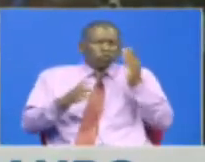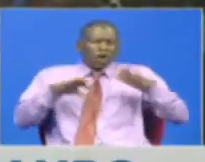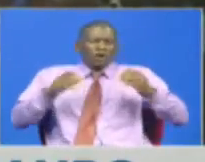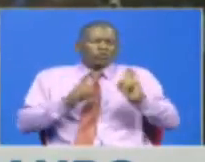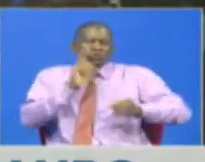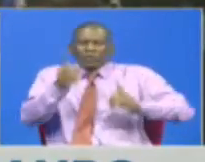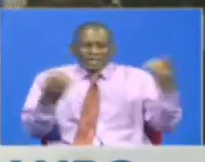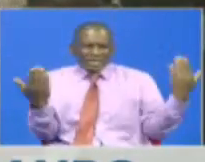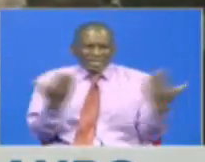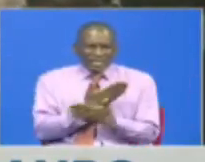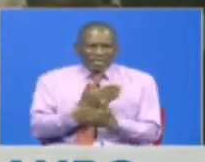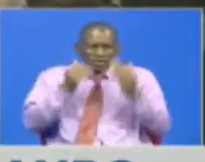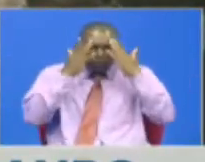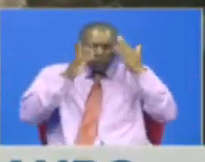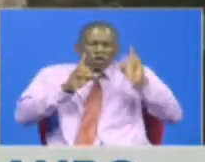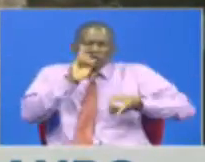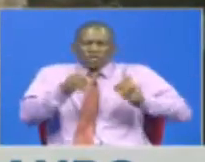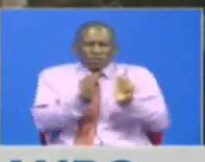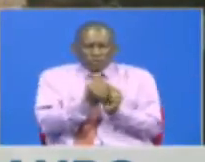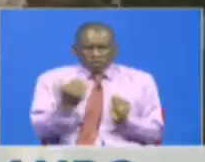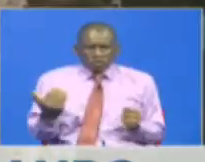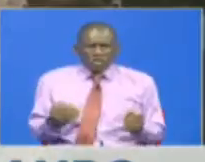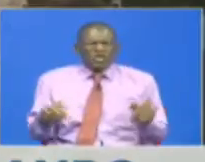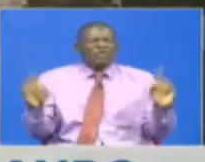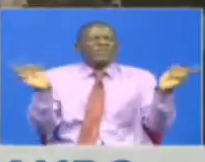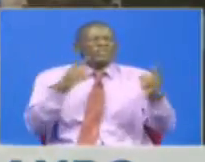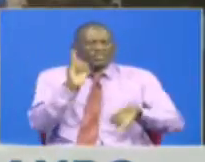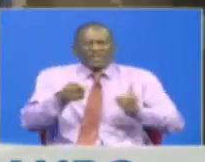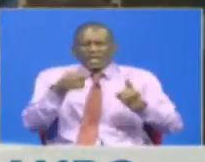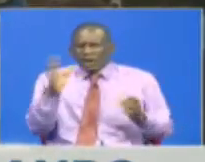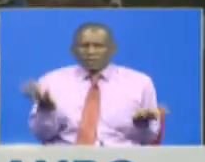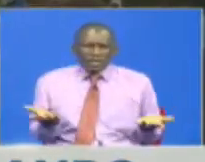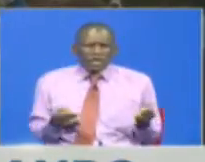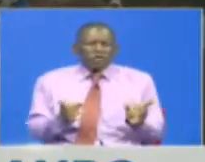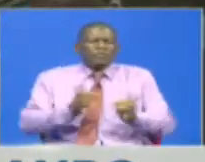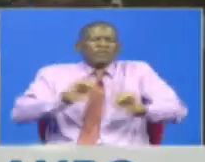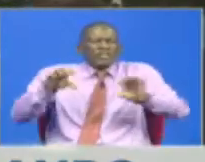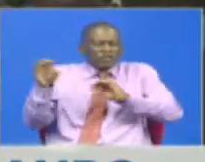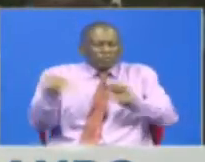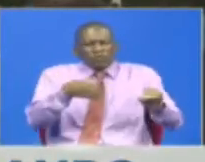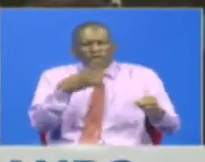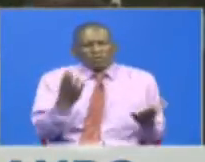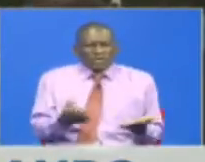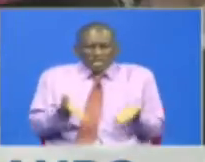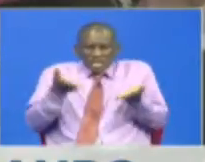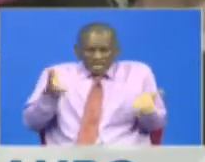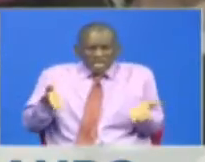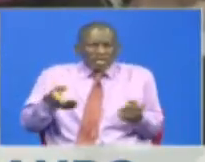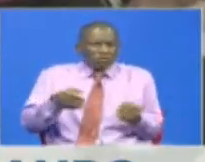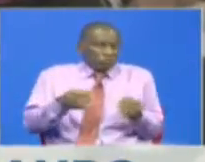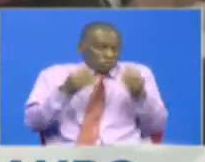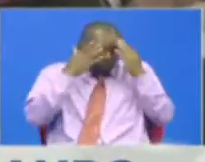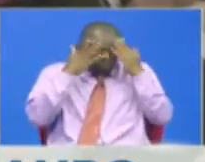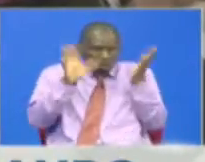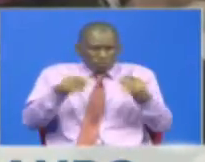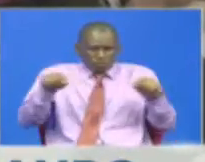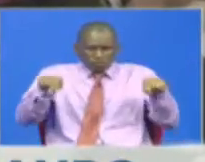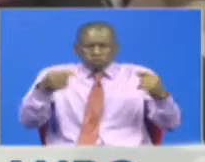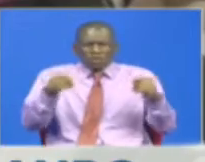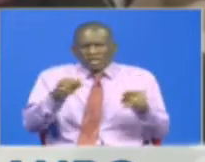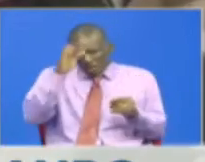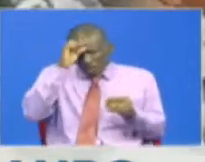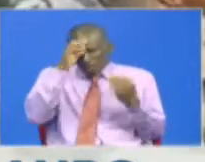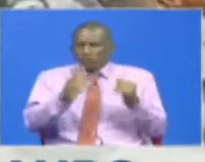hatujui kutoroka na watoto, kwa sababu hatujawahi kutoroka, hatujawahi kuwa mama au kwa tunajua hii vita. The government is now warning